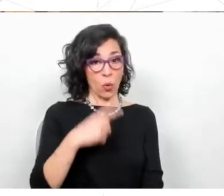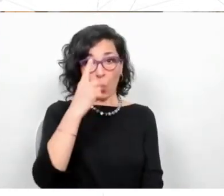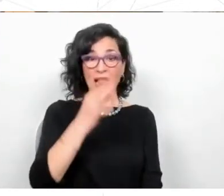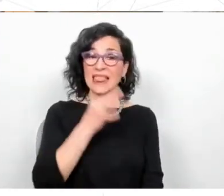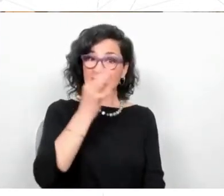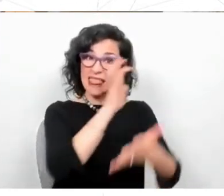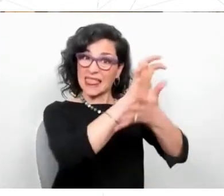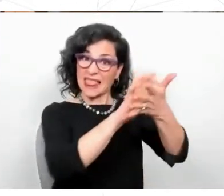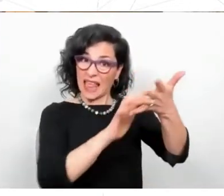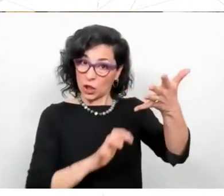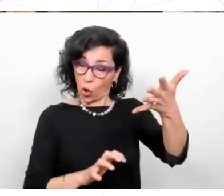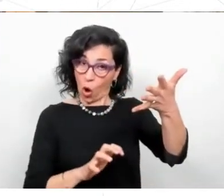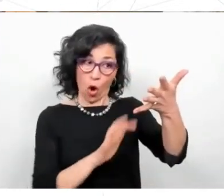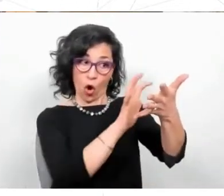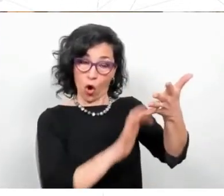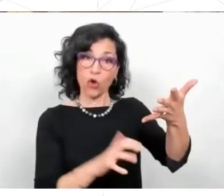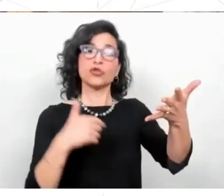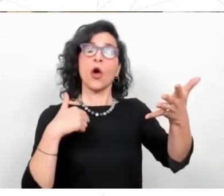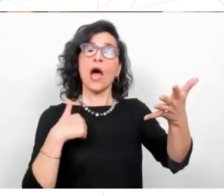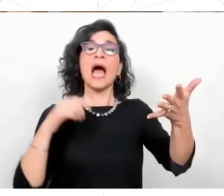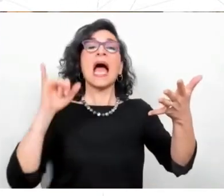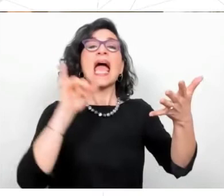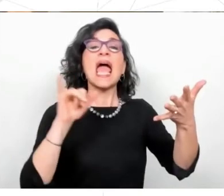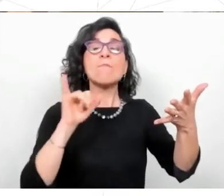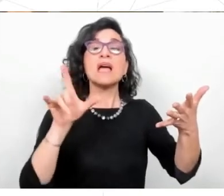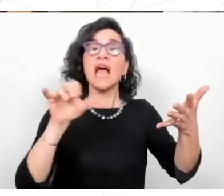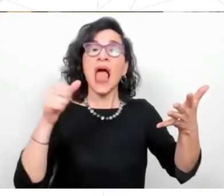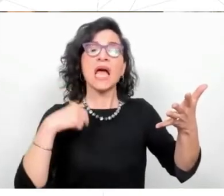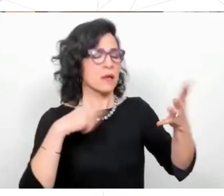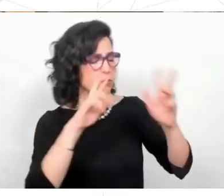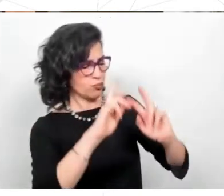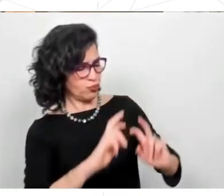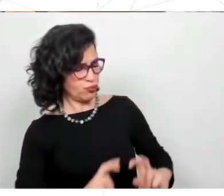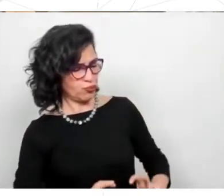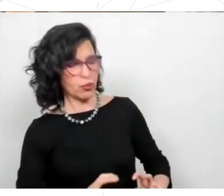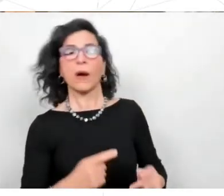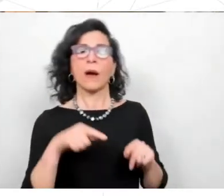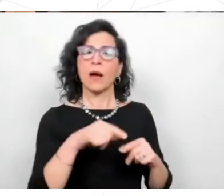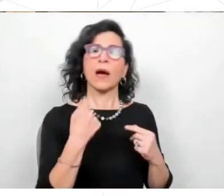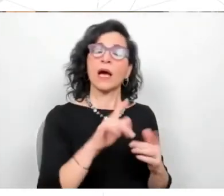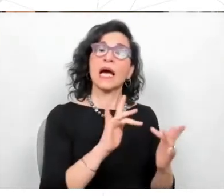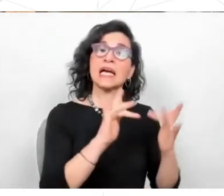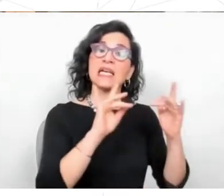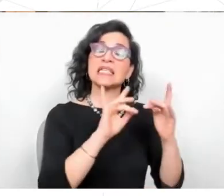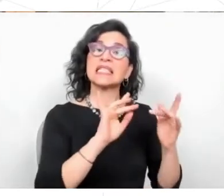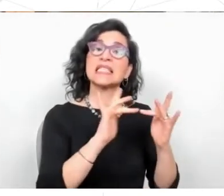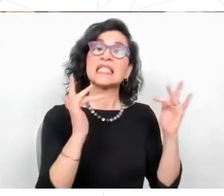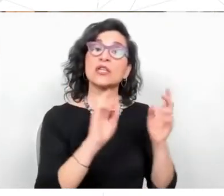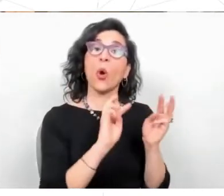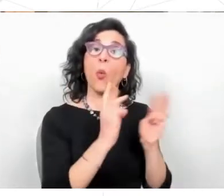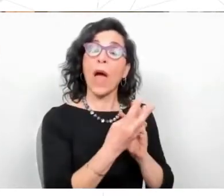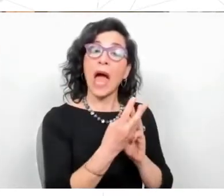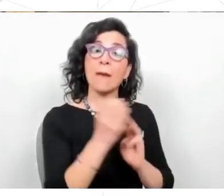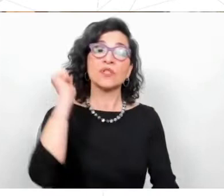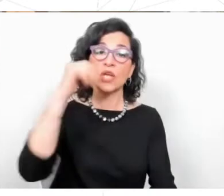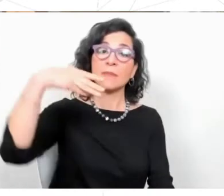here, and we're going to look at it in Immersive Reader. So I've got it pulled up on a web page. This is the MIT Shakespeare website.